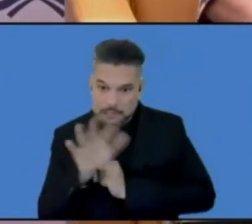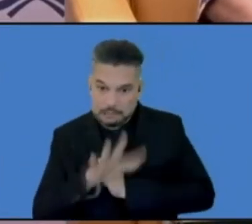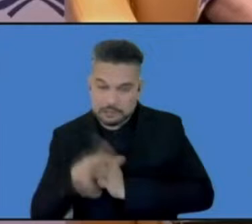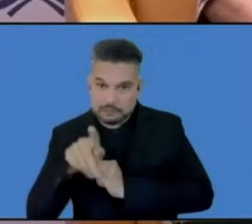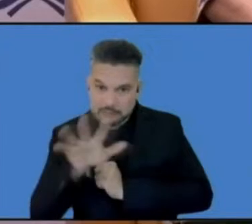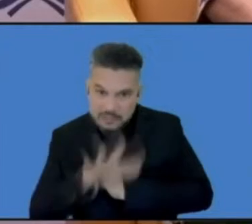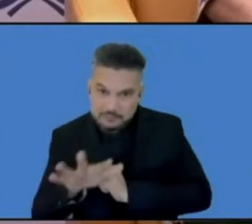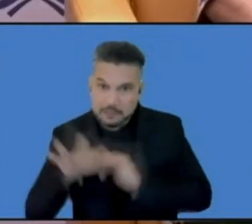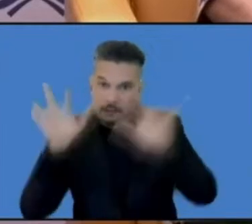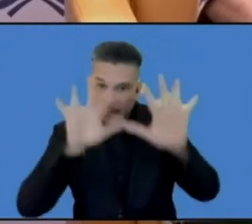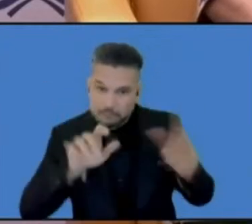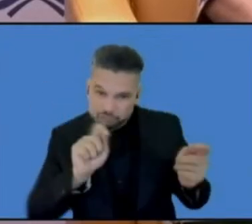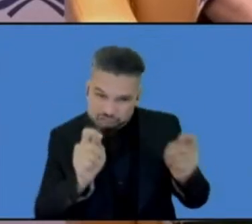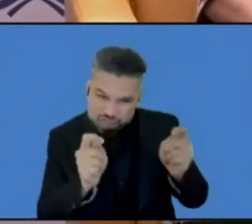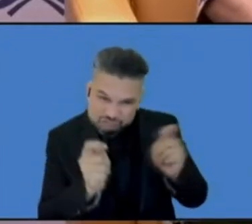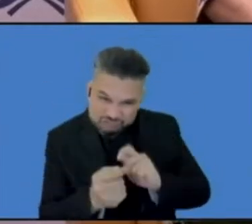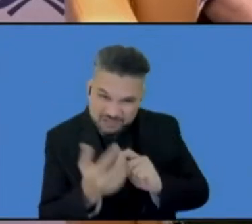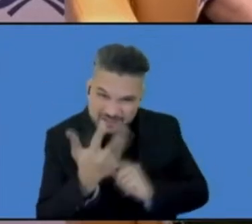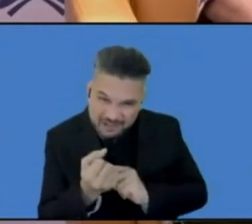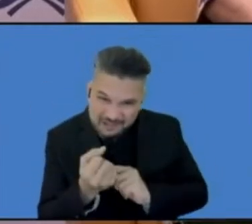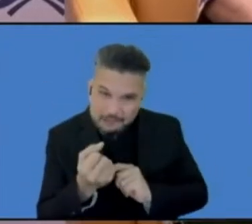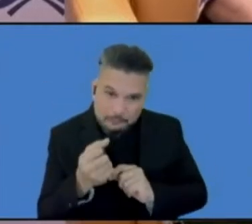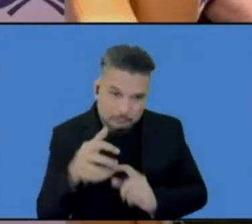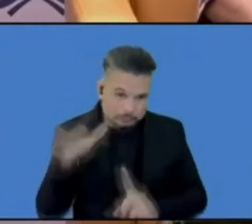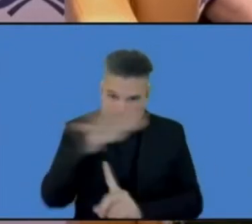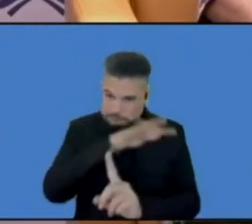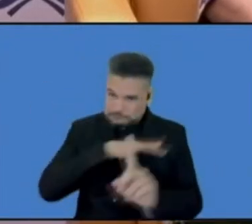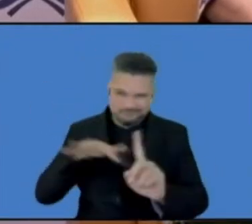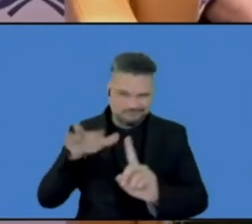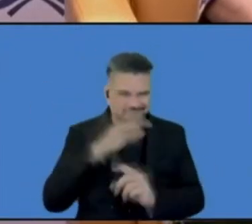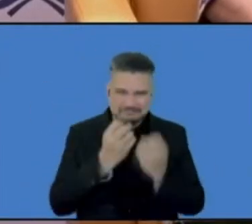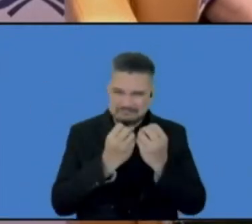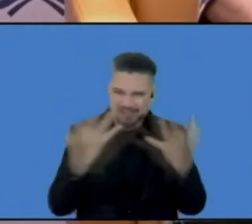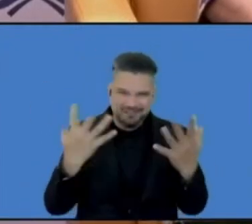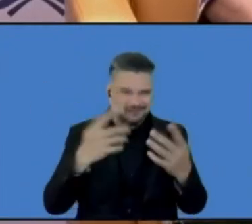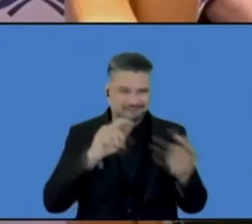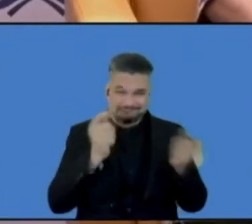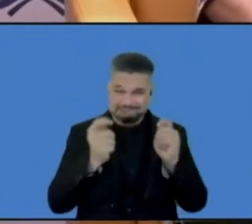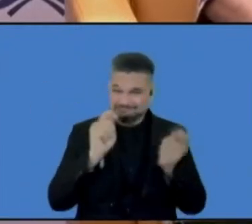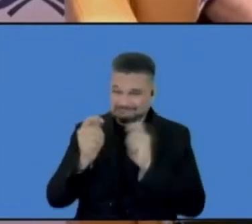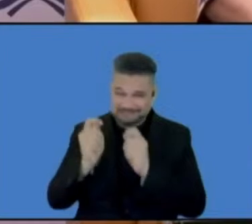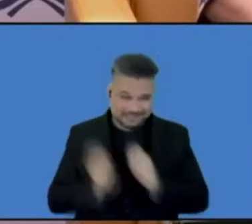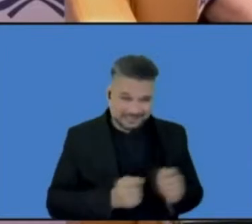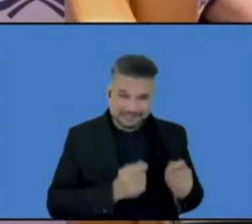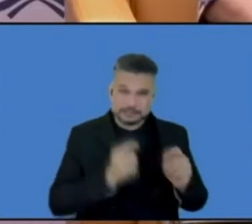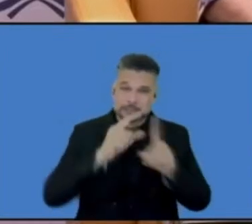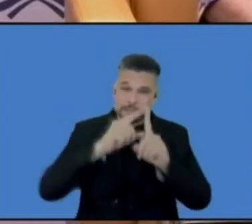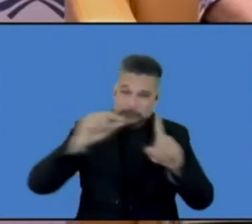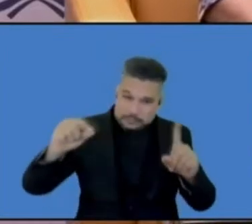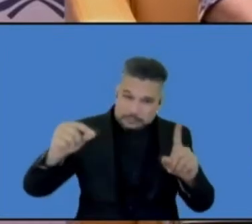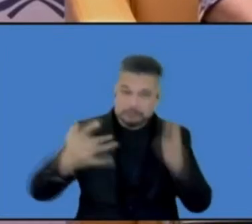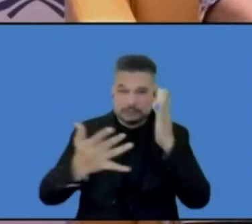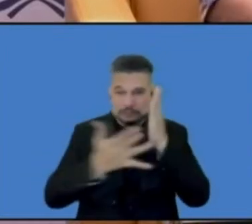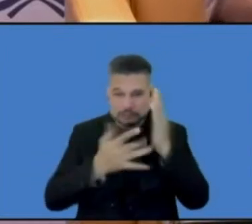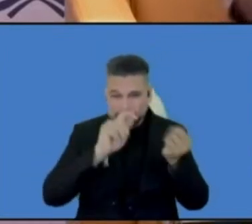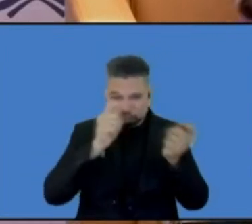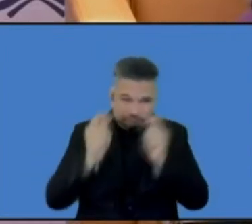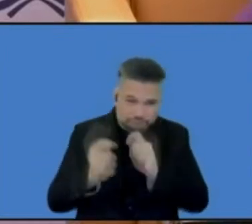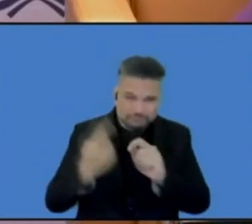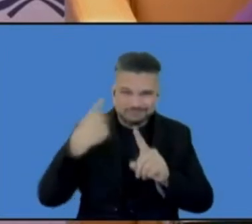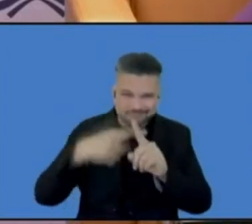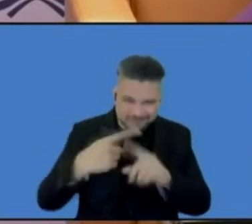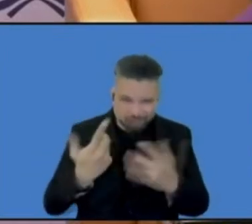demographic shifts, and digital transitions, alongside potential shocks and crises, it is essential